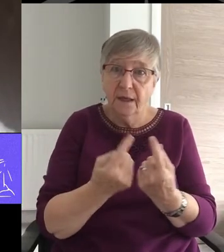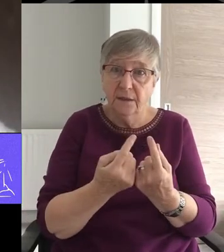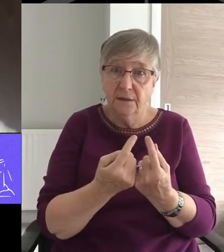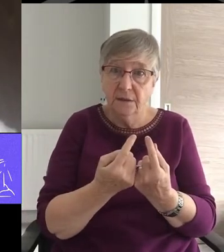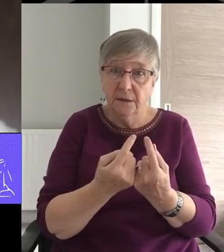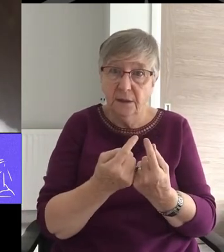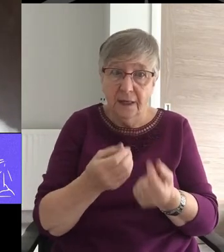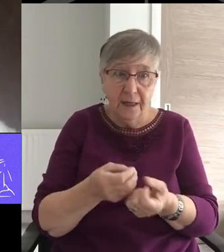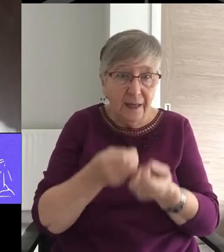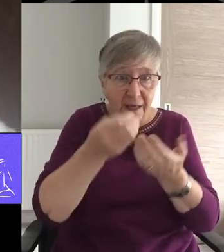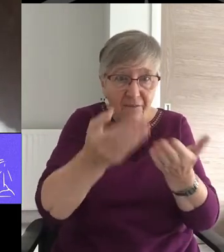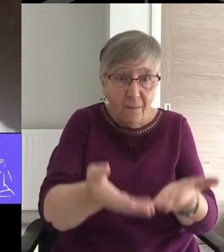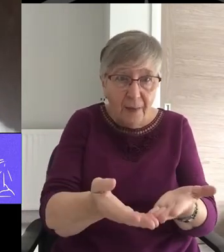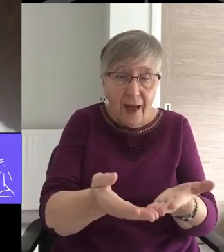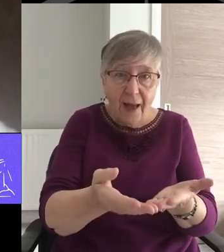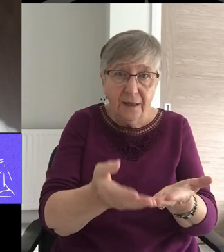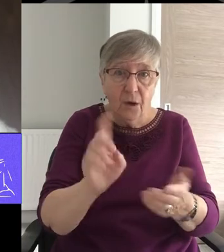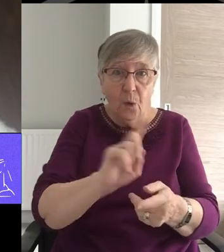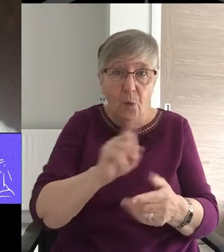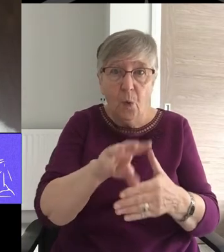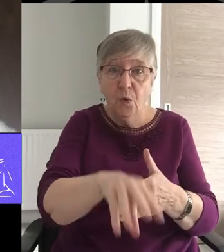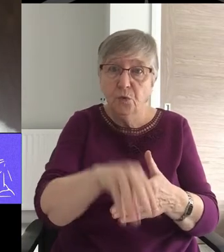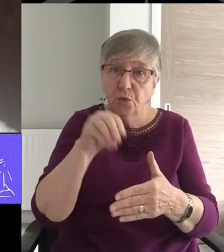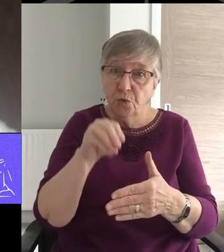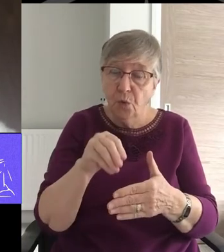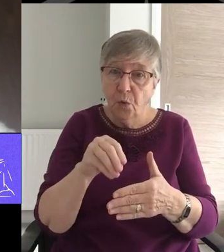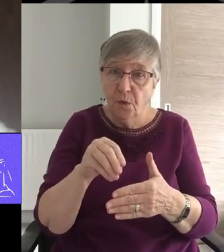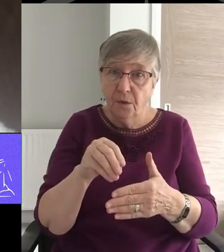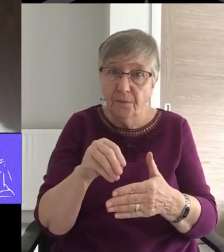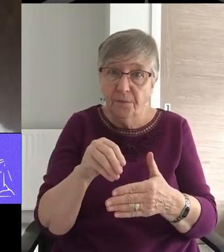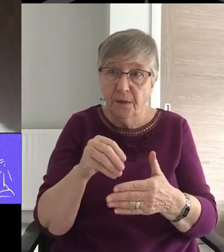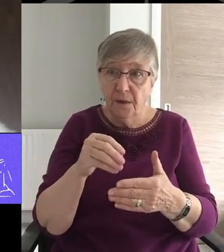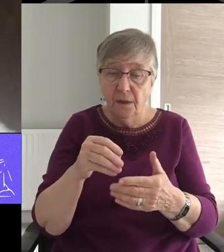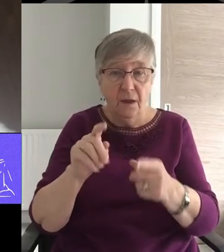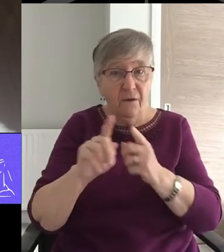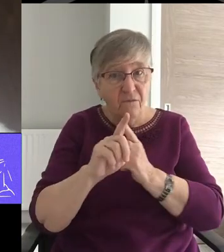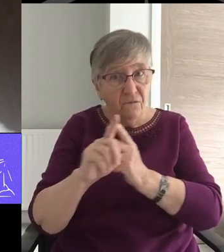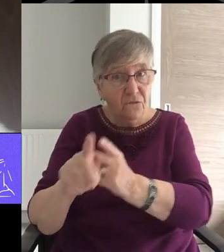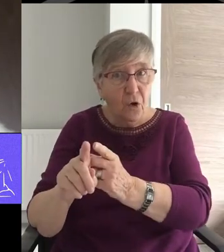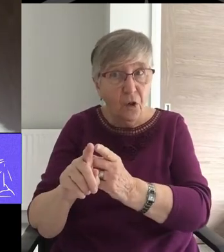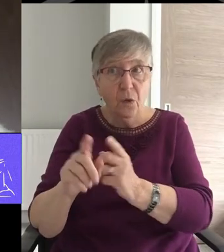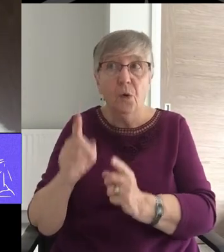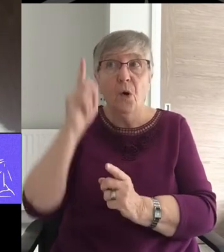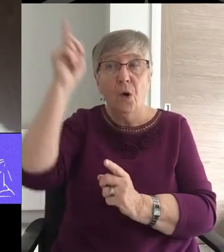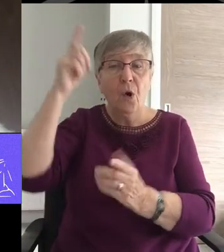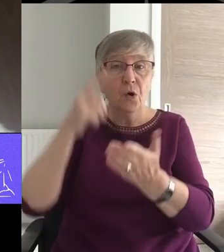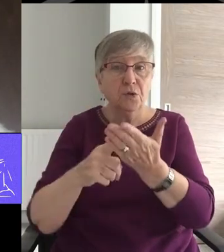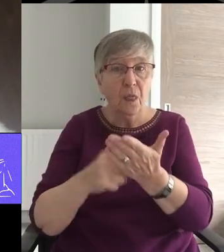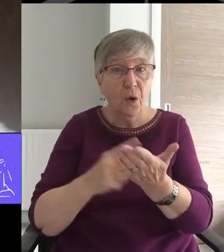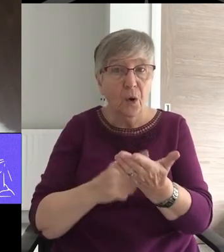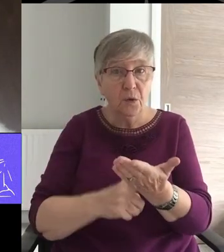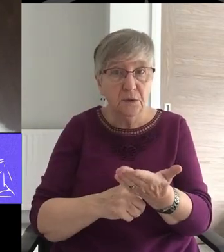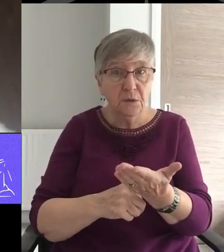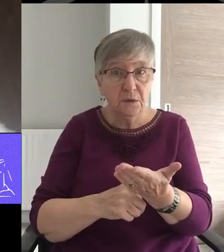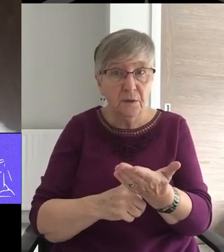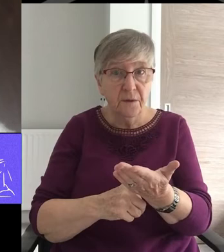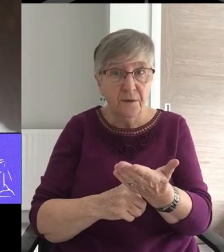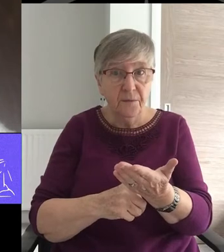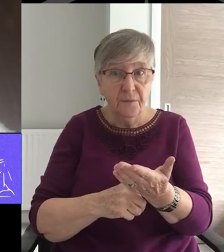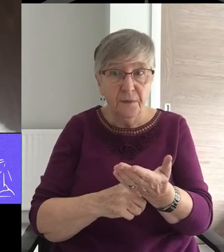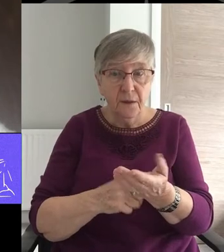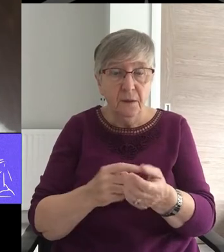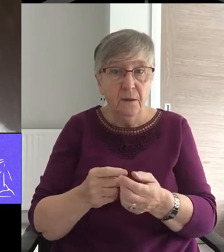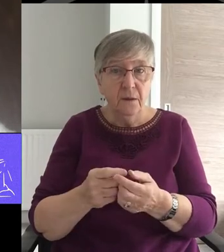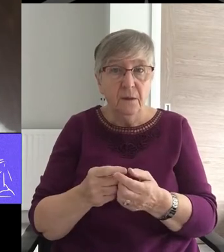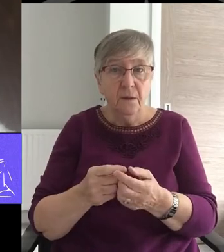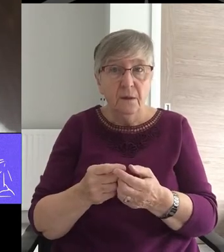if they give back what they took in pledge for a loan, return what they have stolen, follow the decrees that give life and do no